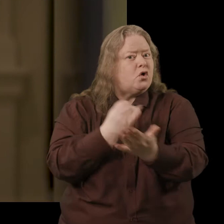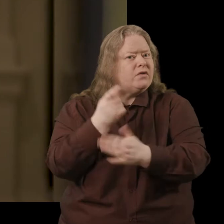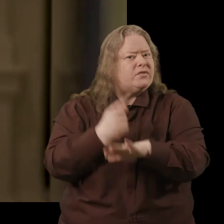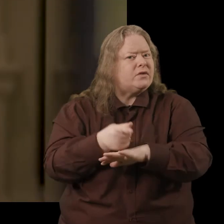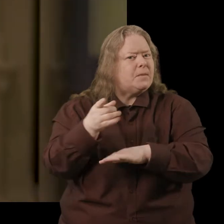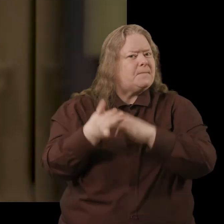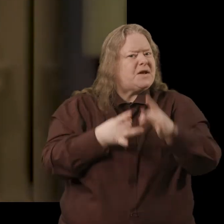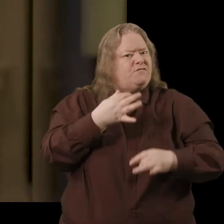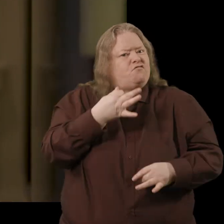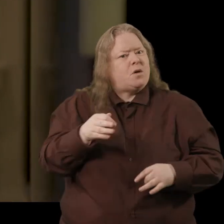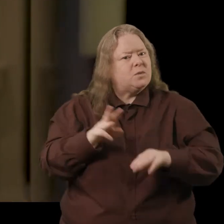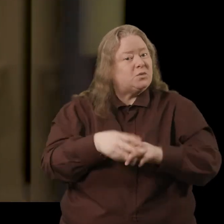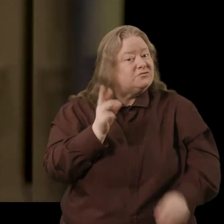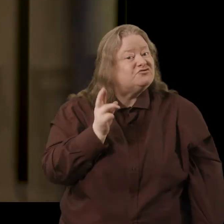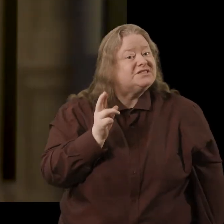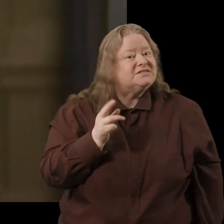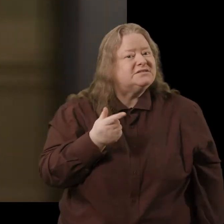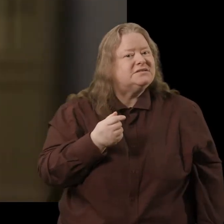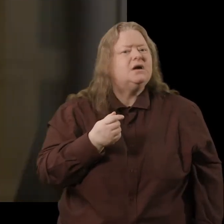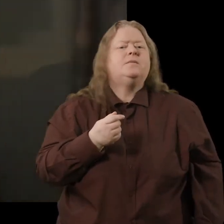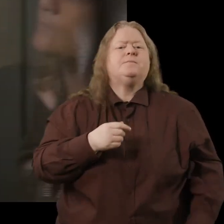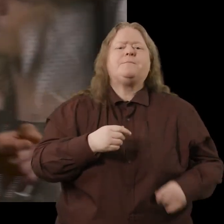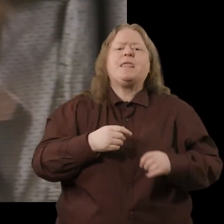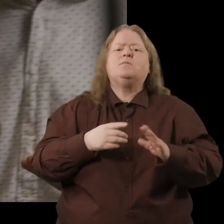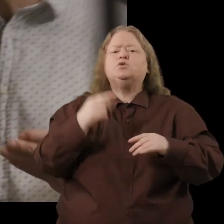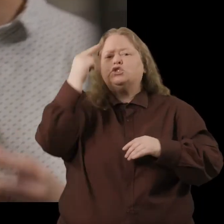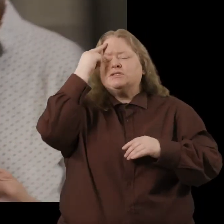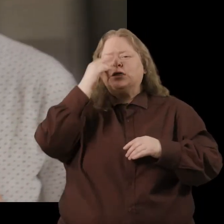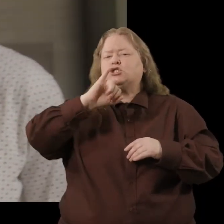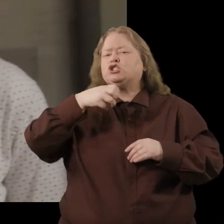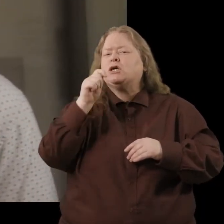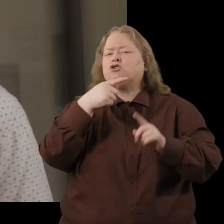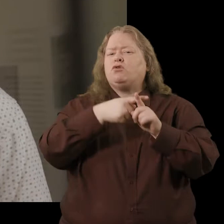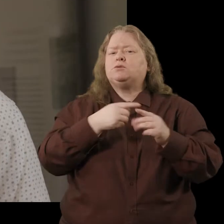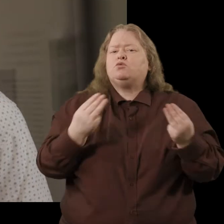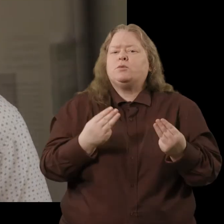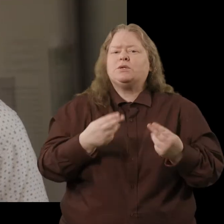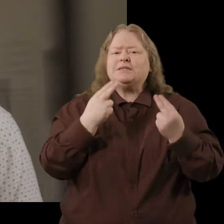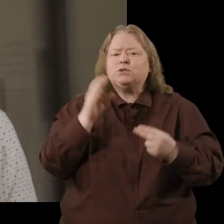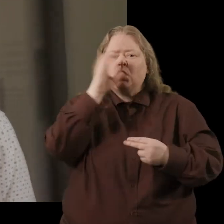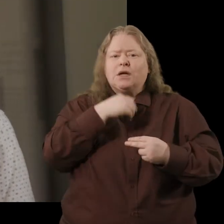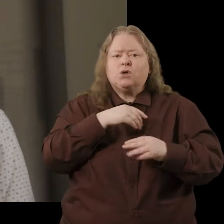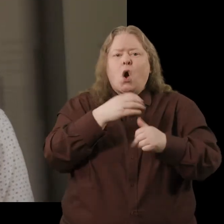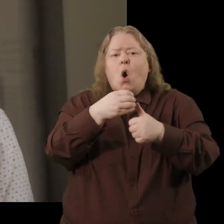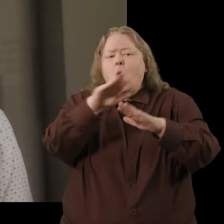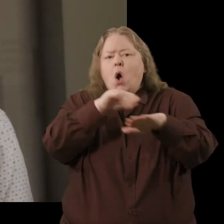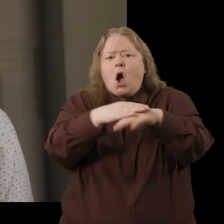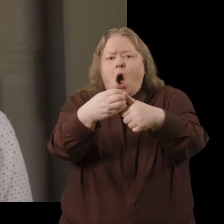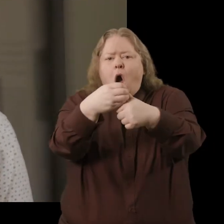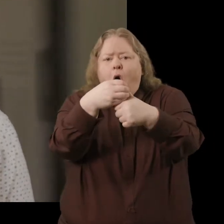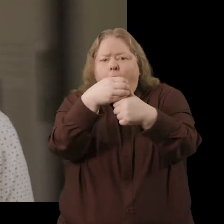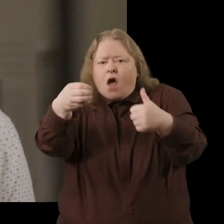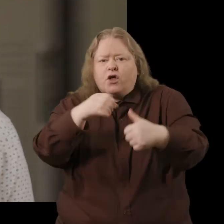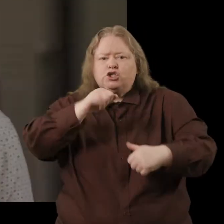it's made out of as well, doesn't it? So to understand the jet cross properly, you have to look at where other jet objects